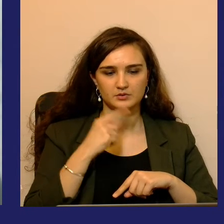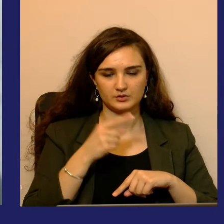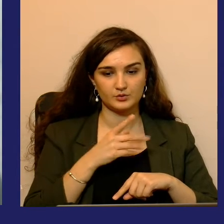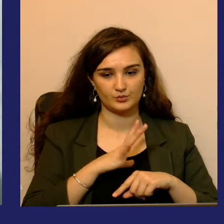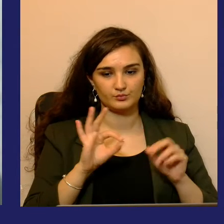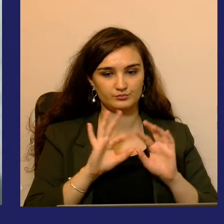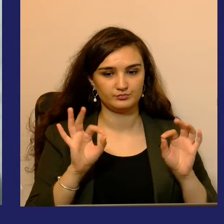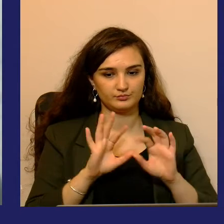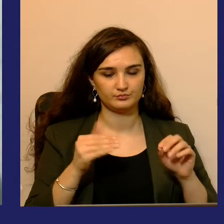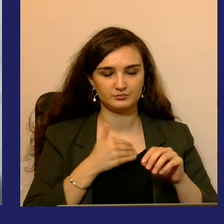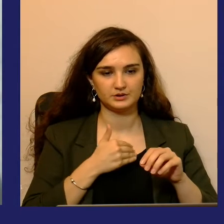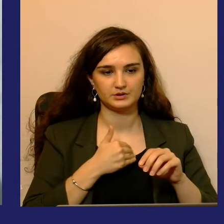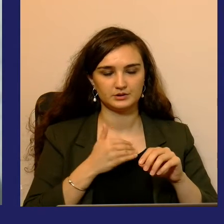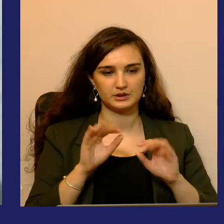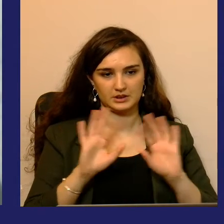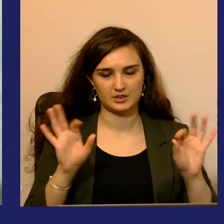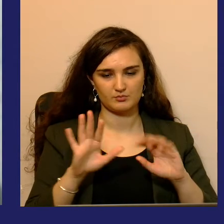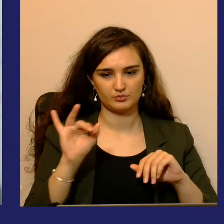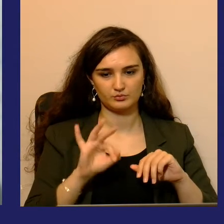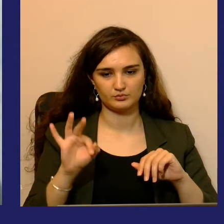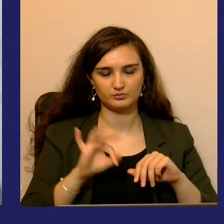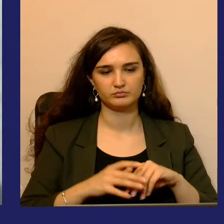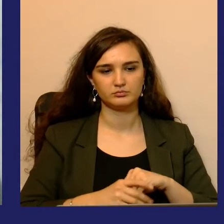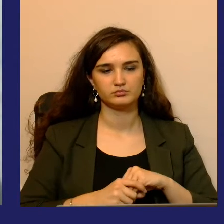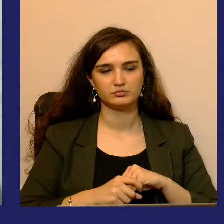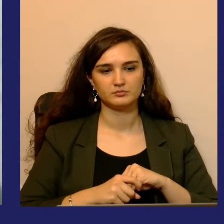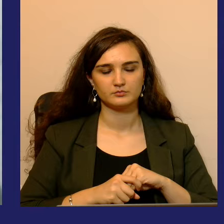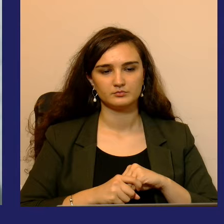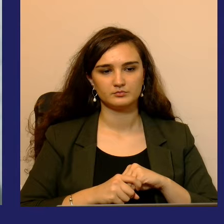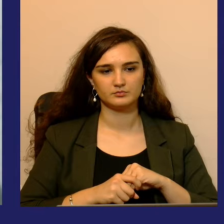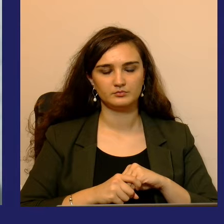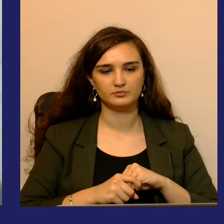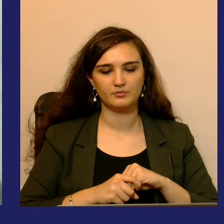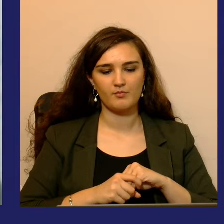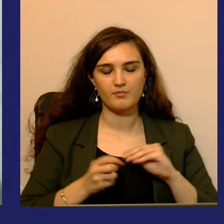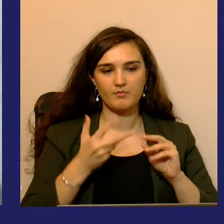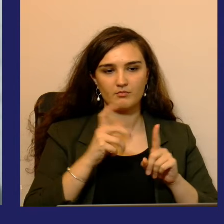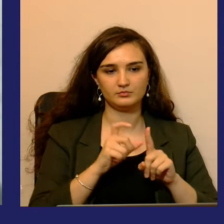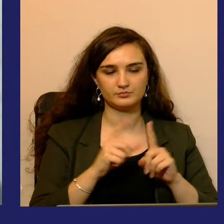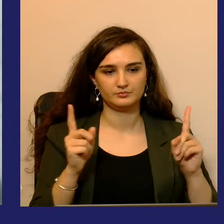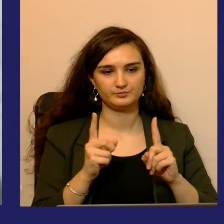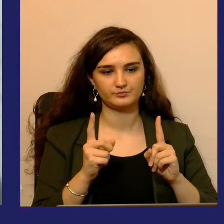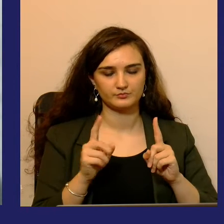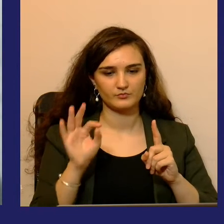you some words about situation in Georgia.